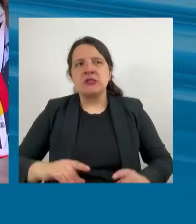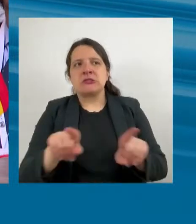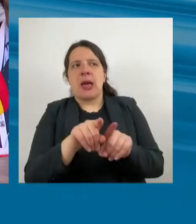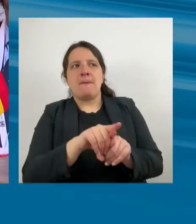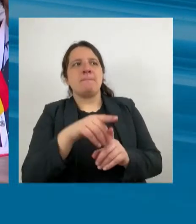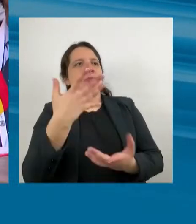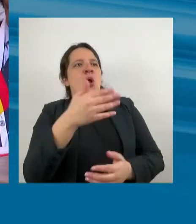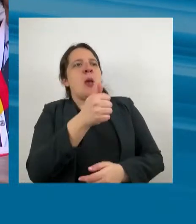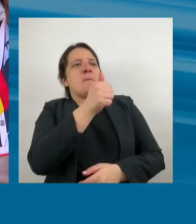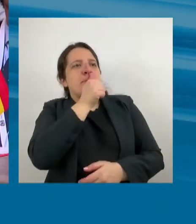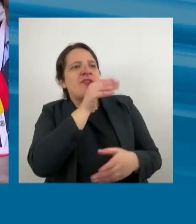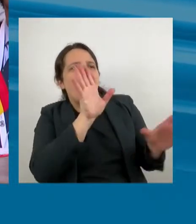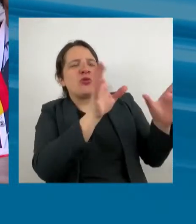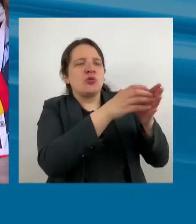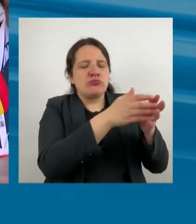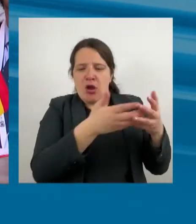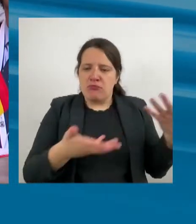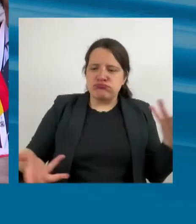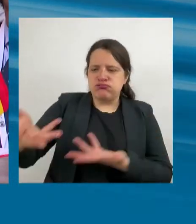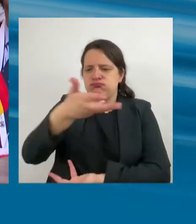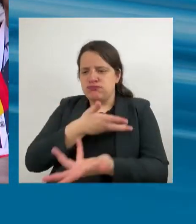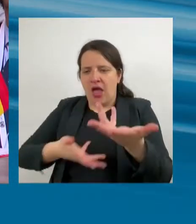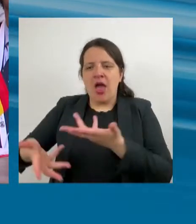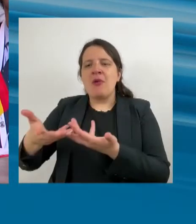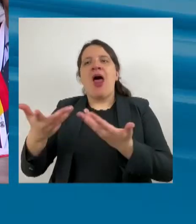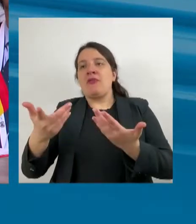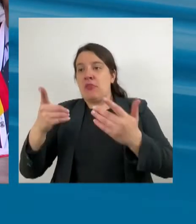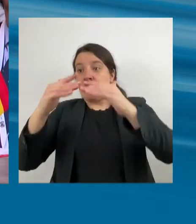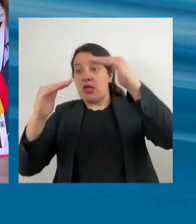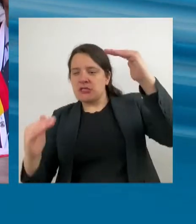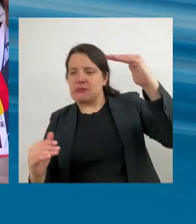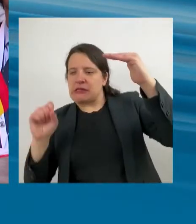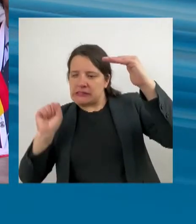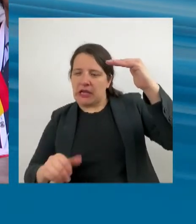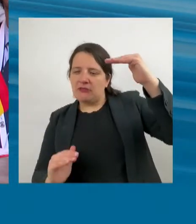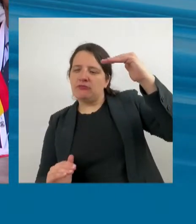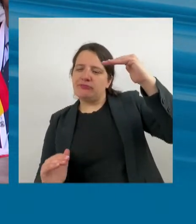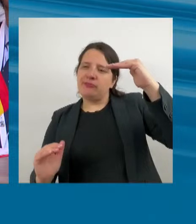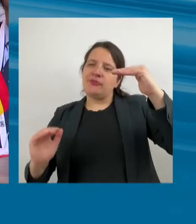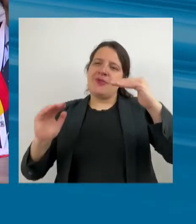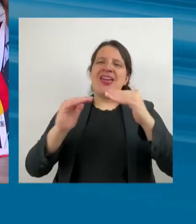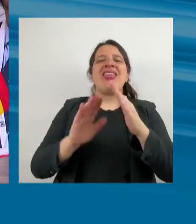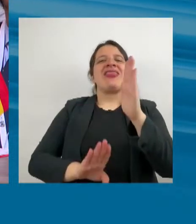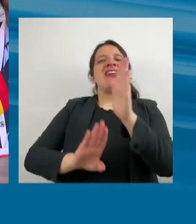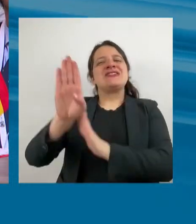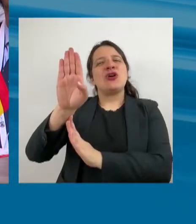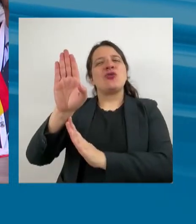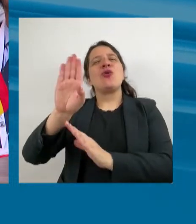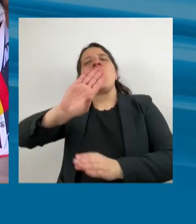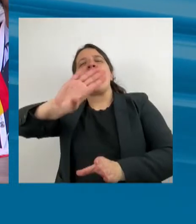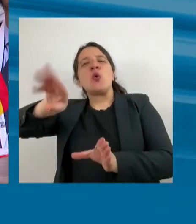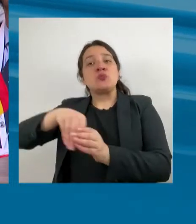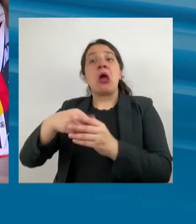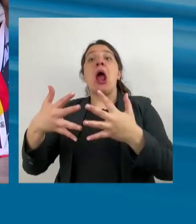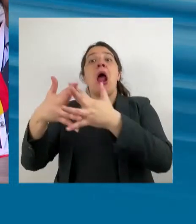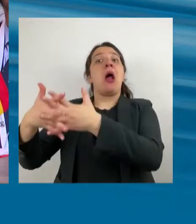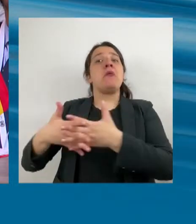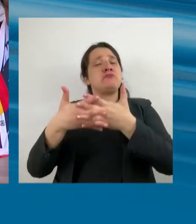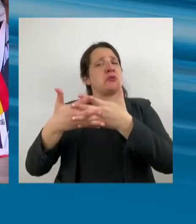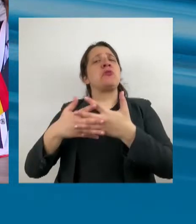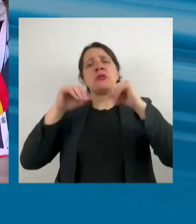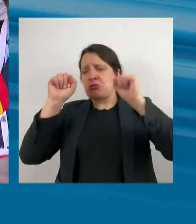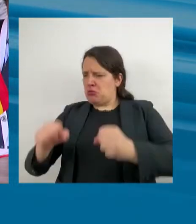tackle inequality and foster inclusive development. The United States stands ready to support our partners in these efforts, sharing